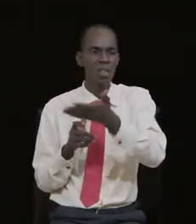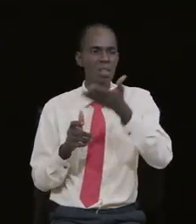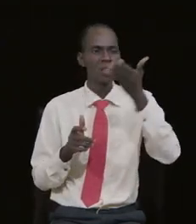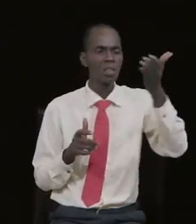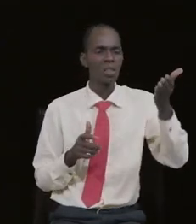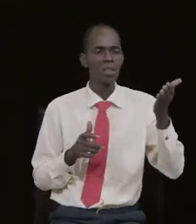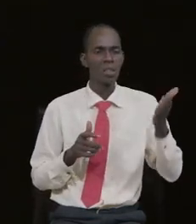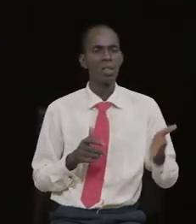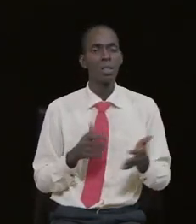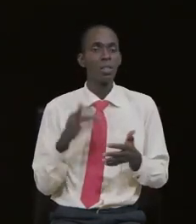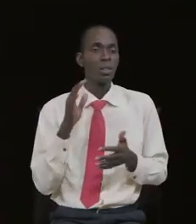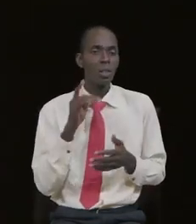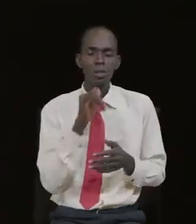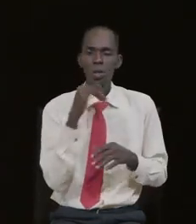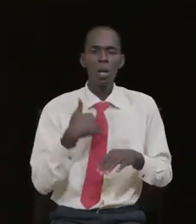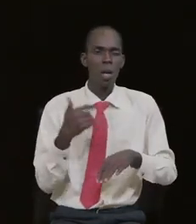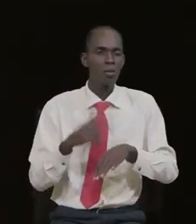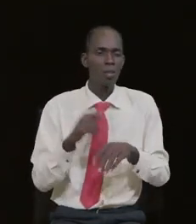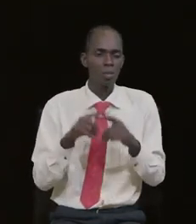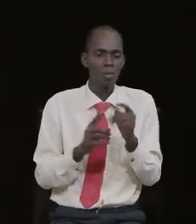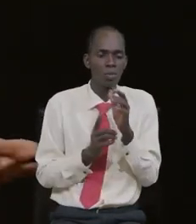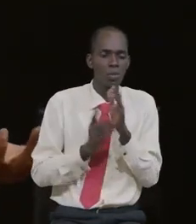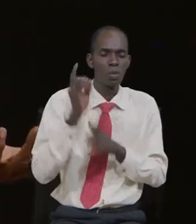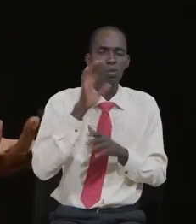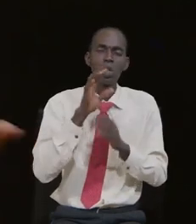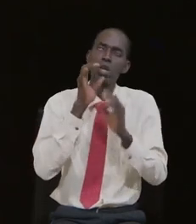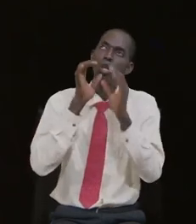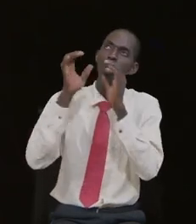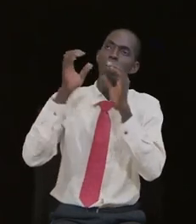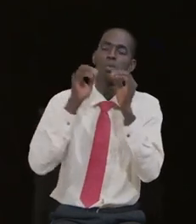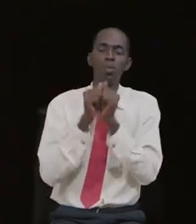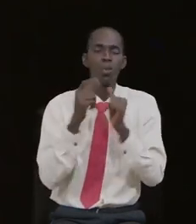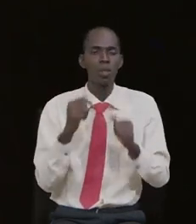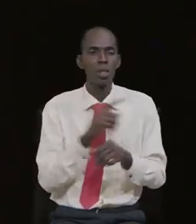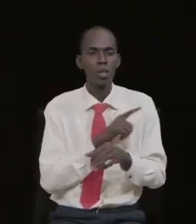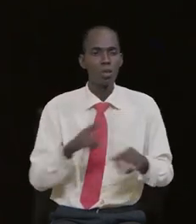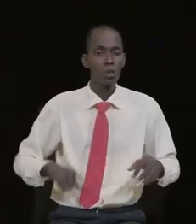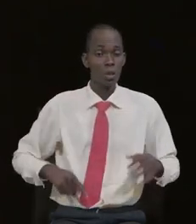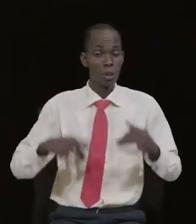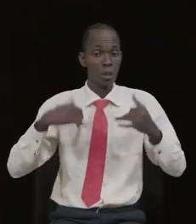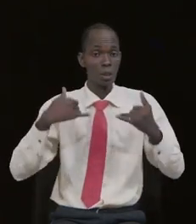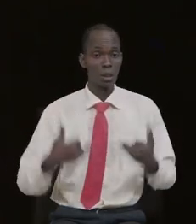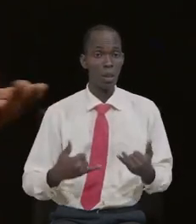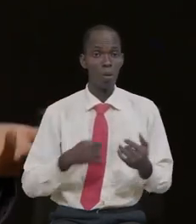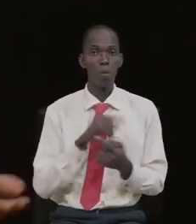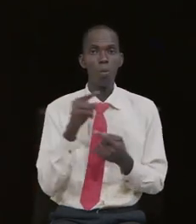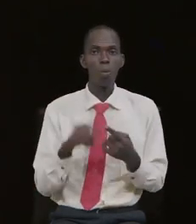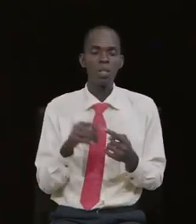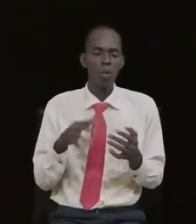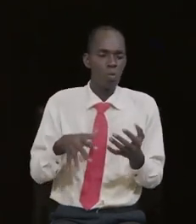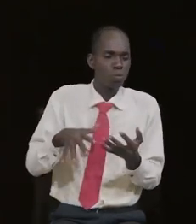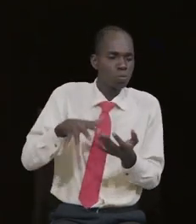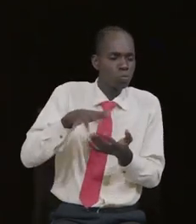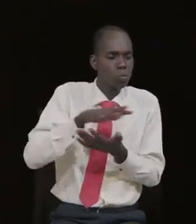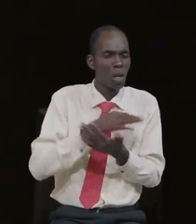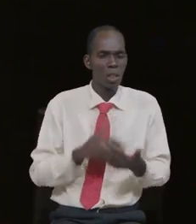develop your communication with the Lord. And so when these challenges come, the Lord wants to talk